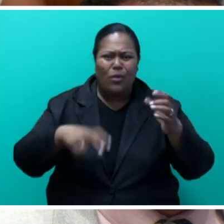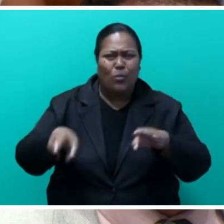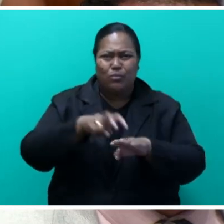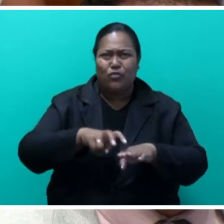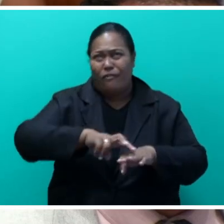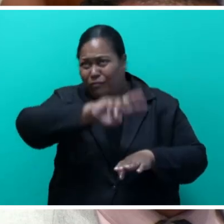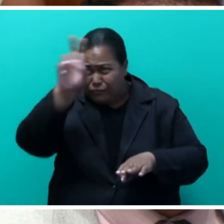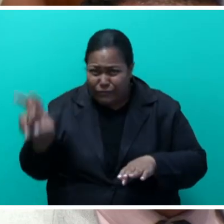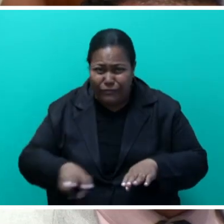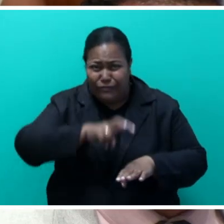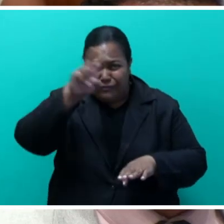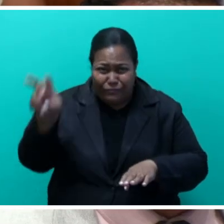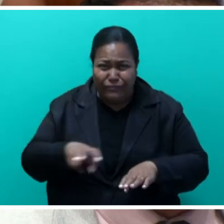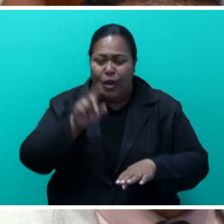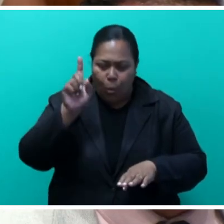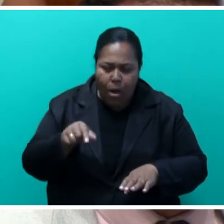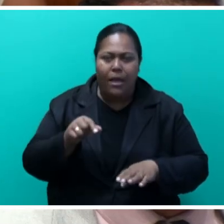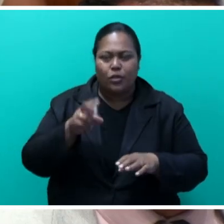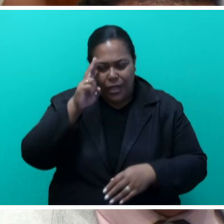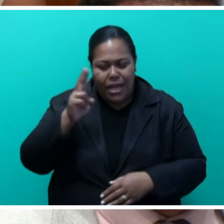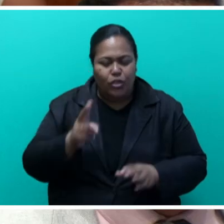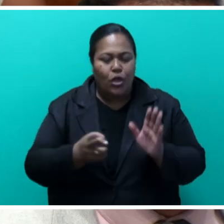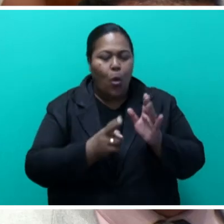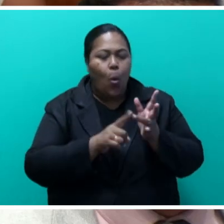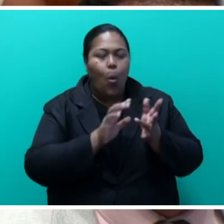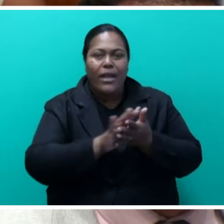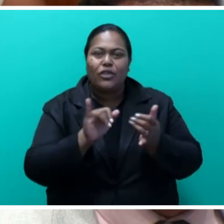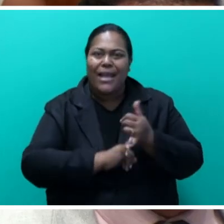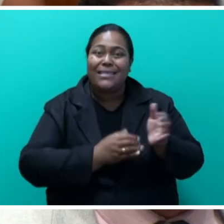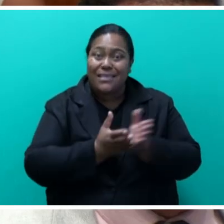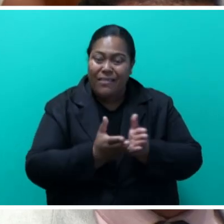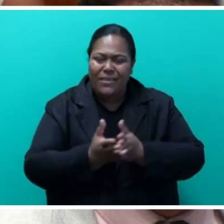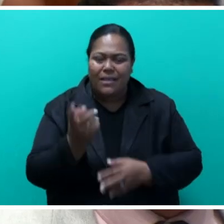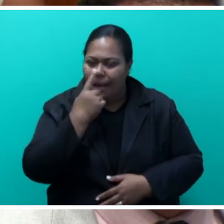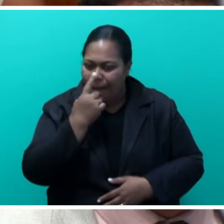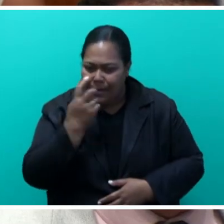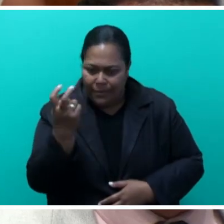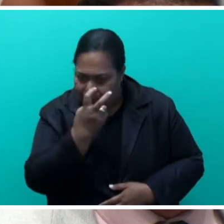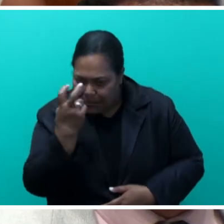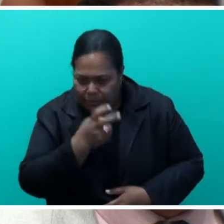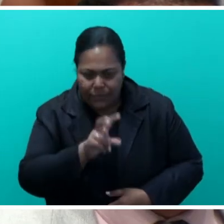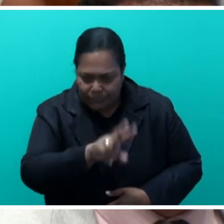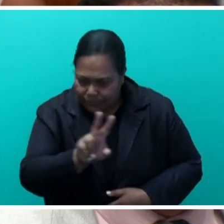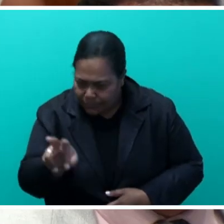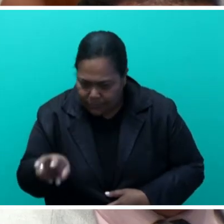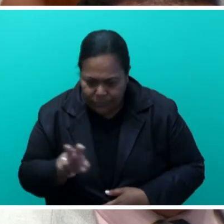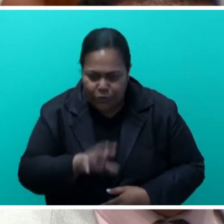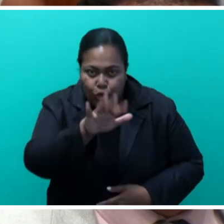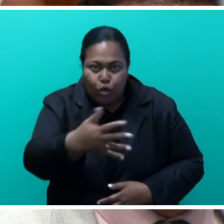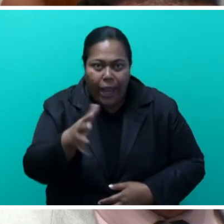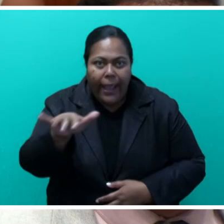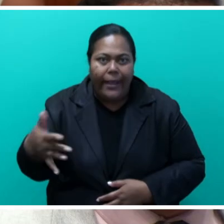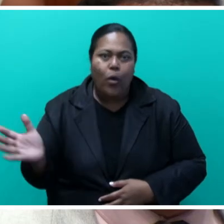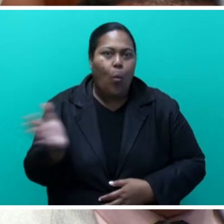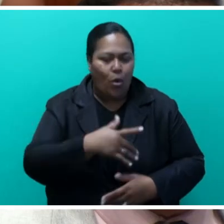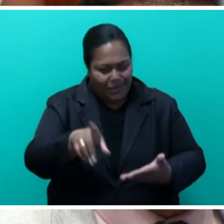ride installation, the National OHS Service inspectors go through the standard operating procedures on the